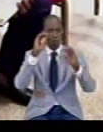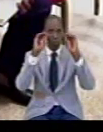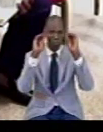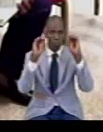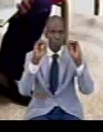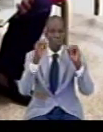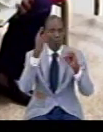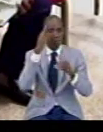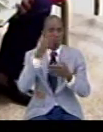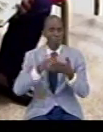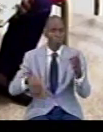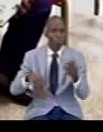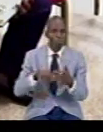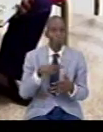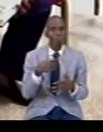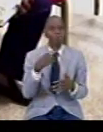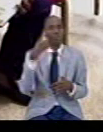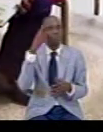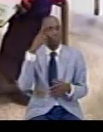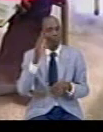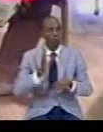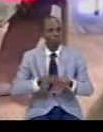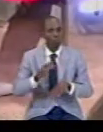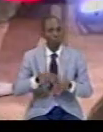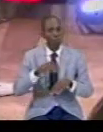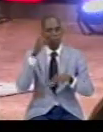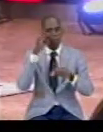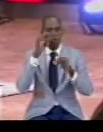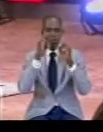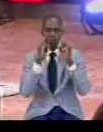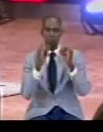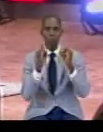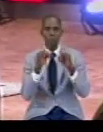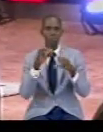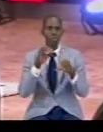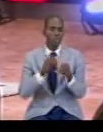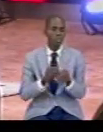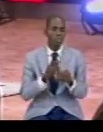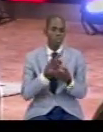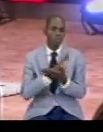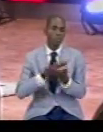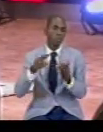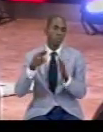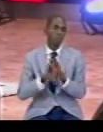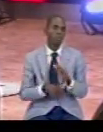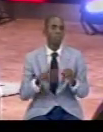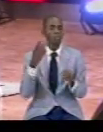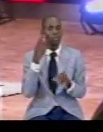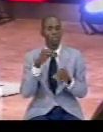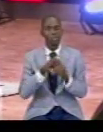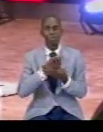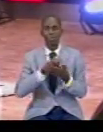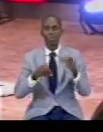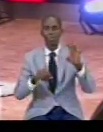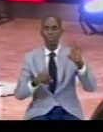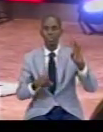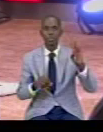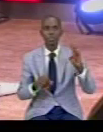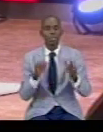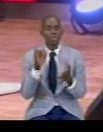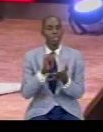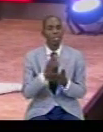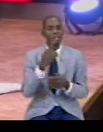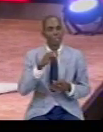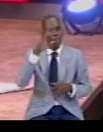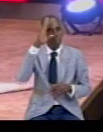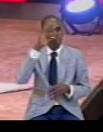for reproof, for correction, for instruction in righteousness. Then in verse 17, it says that the